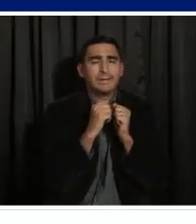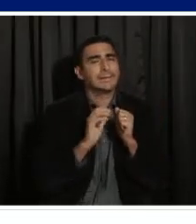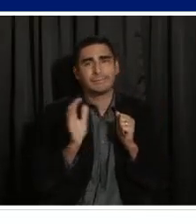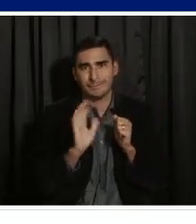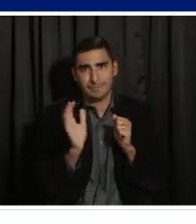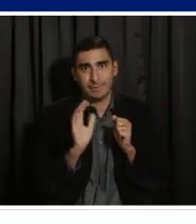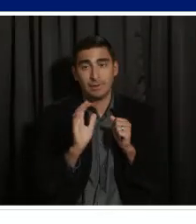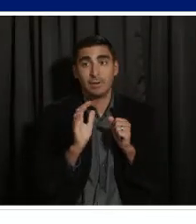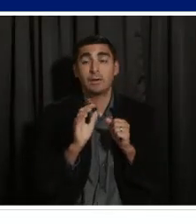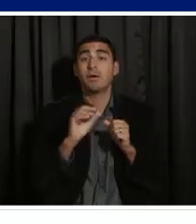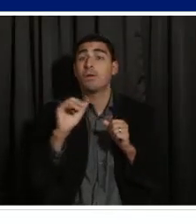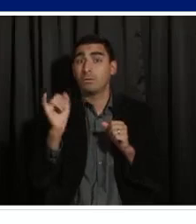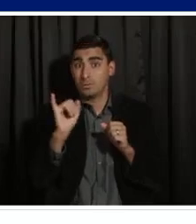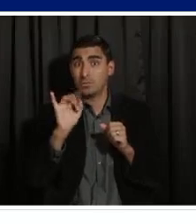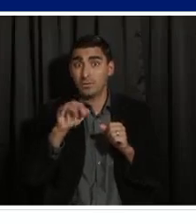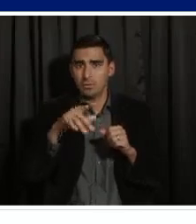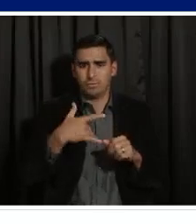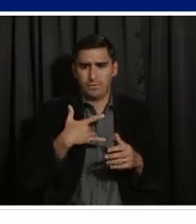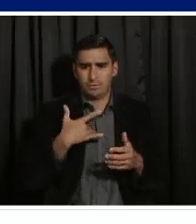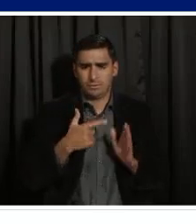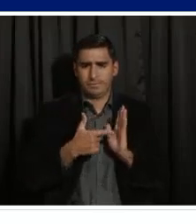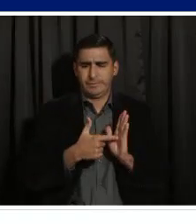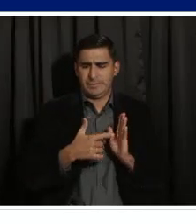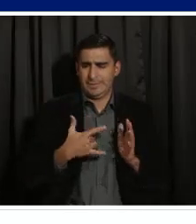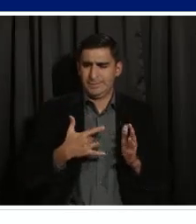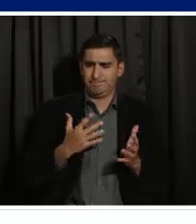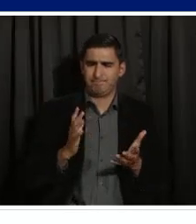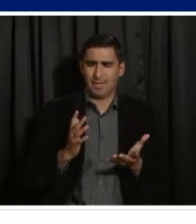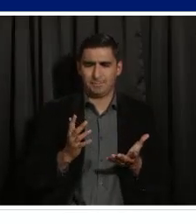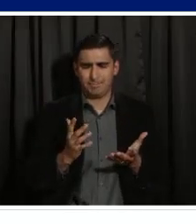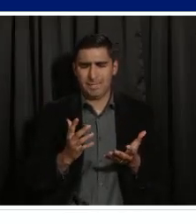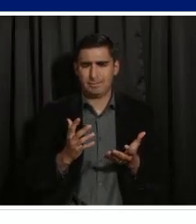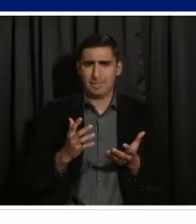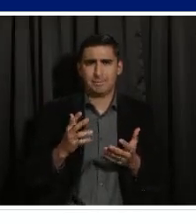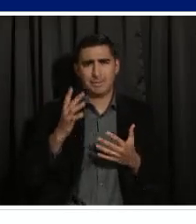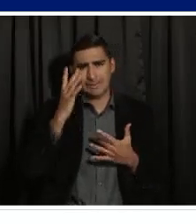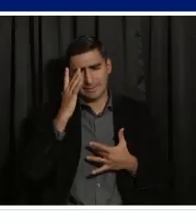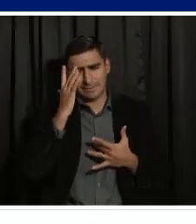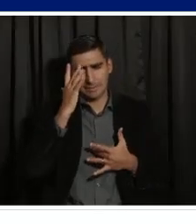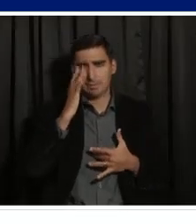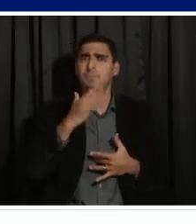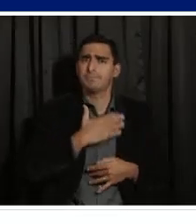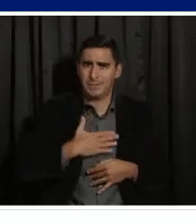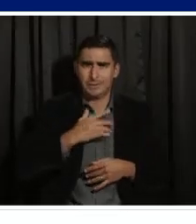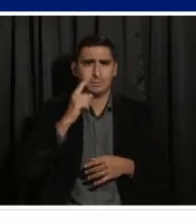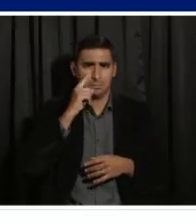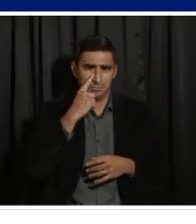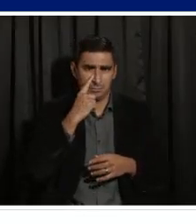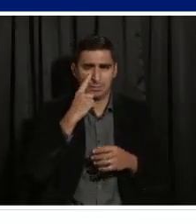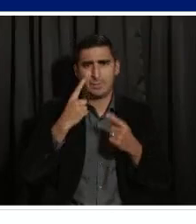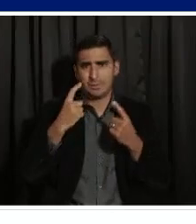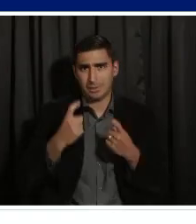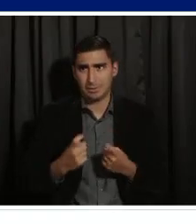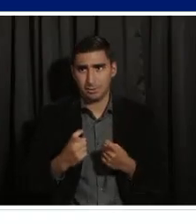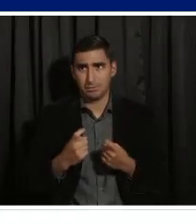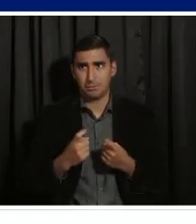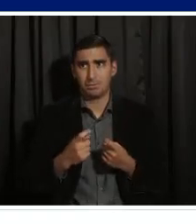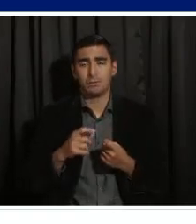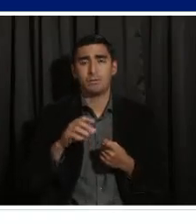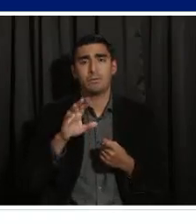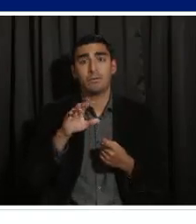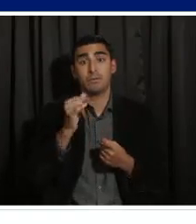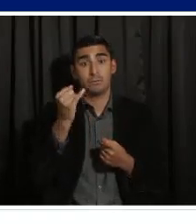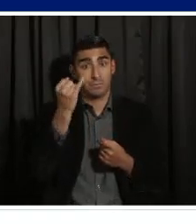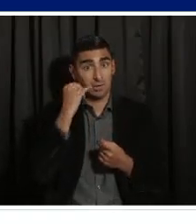you're experiencing symptoms. It's so important to protect yourself, your family. You are more contagious if you are